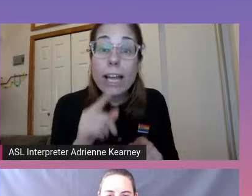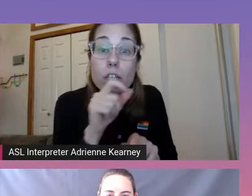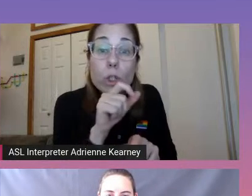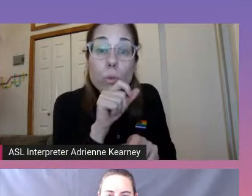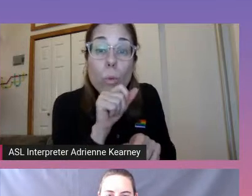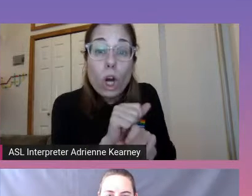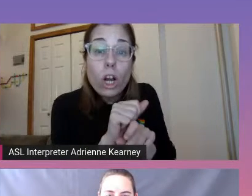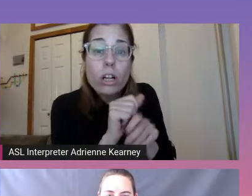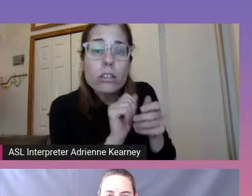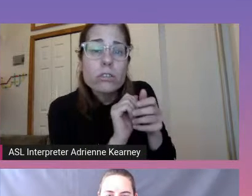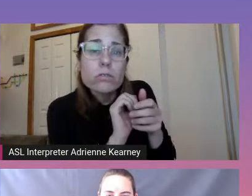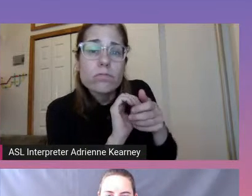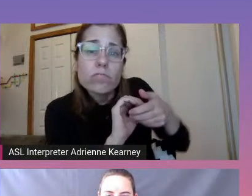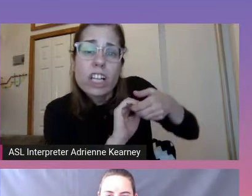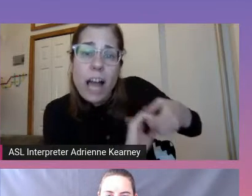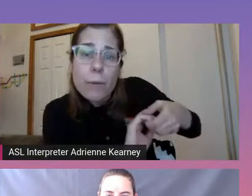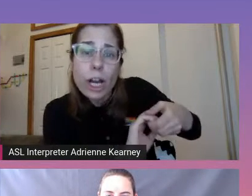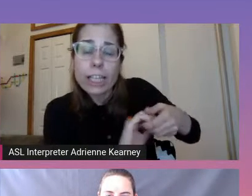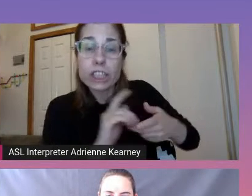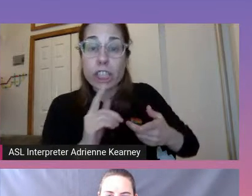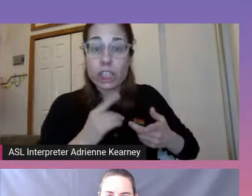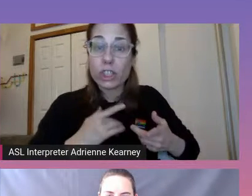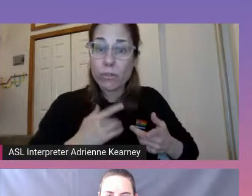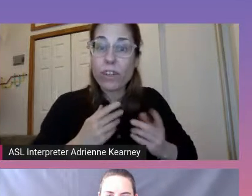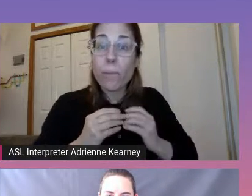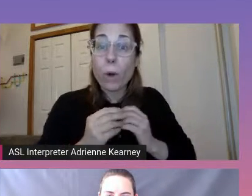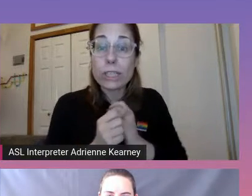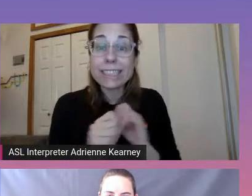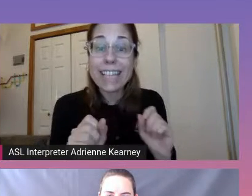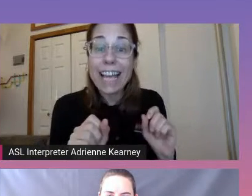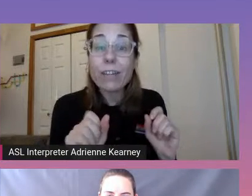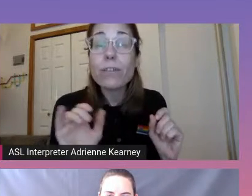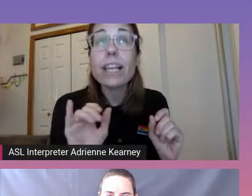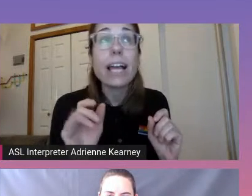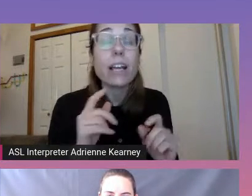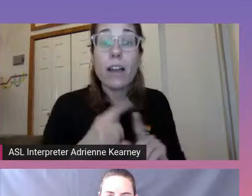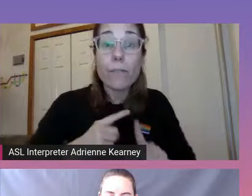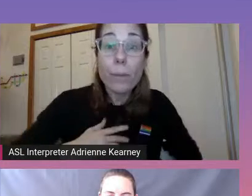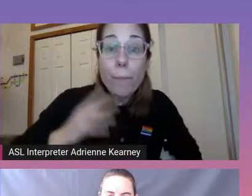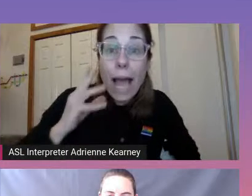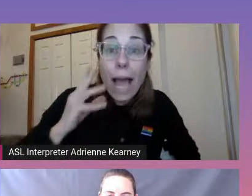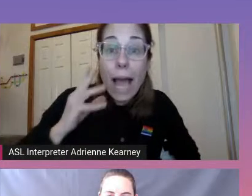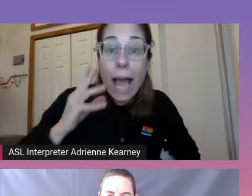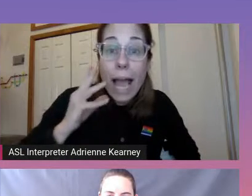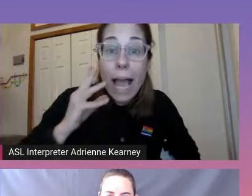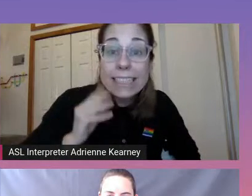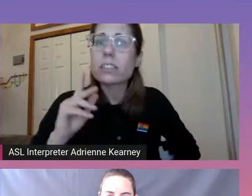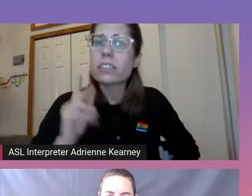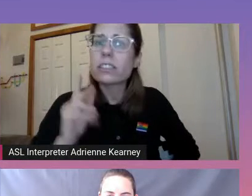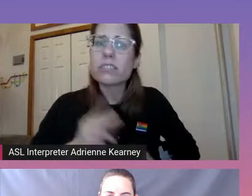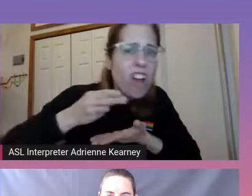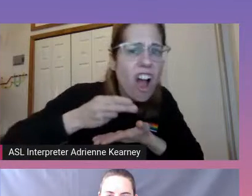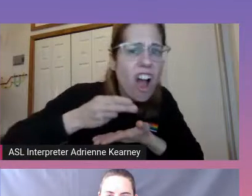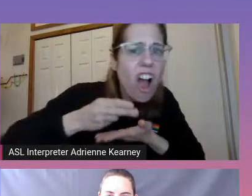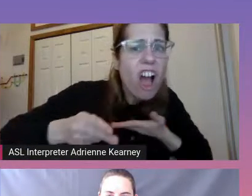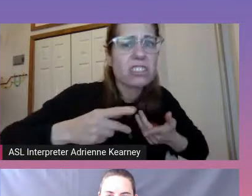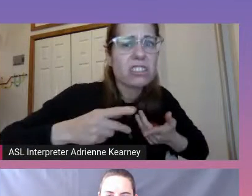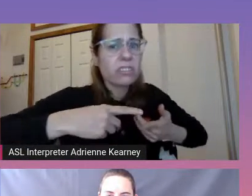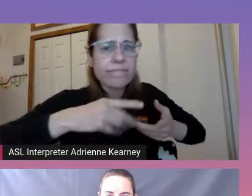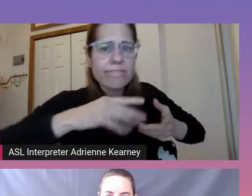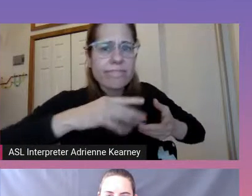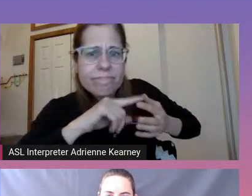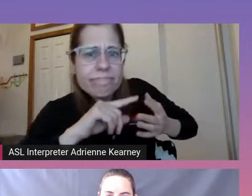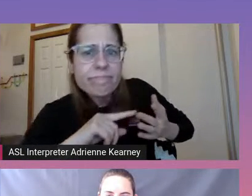collaboration. I will say one thing I took from my experience. I feel transparency is really important. I think we need